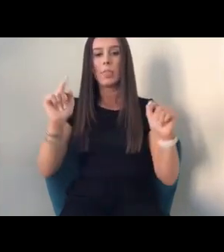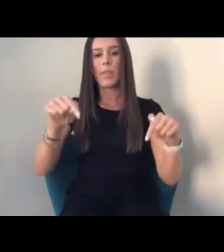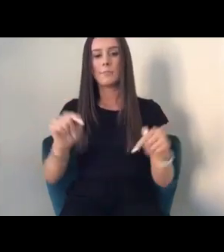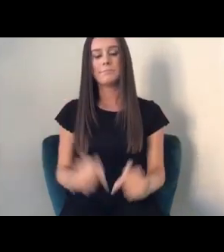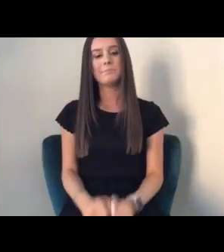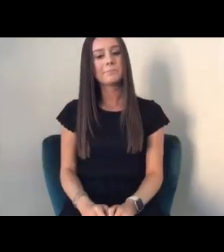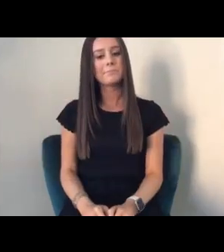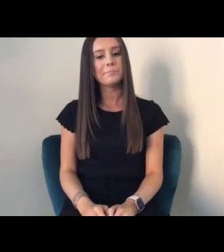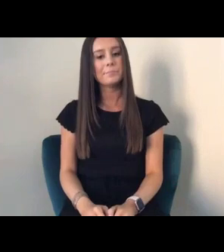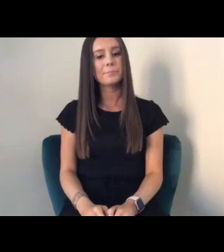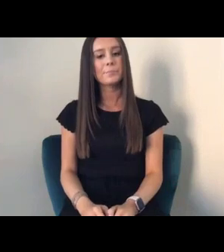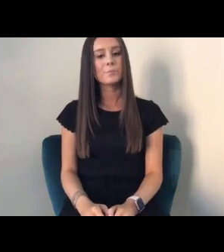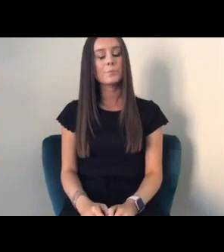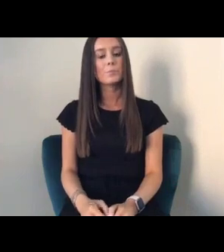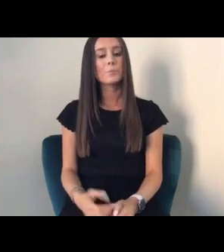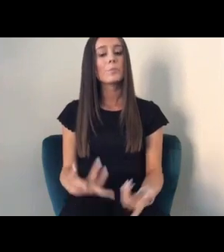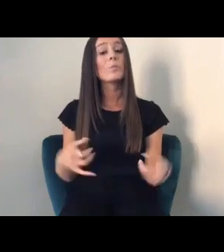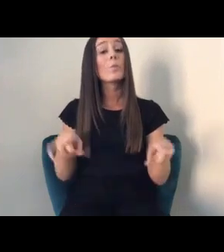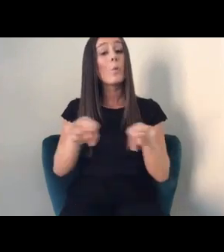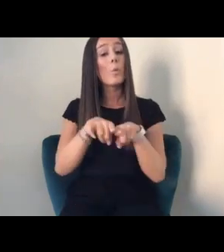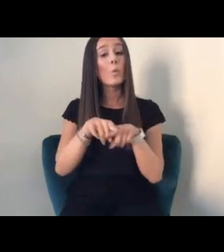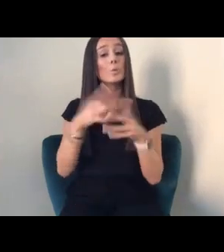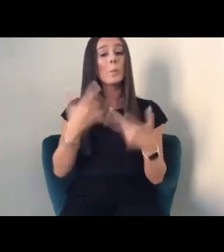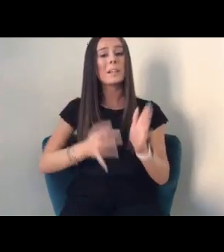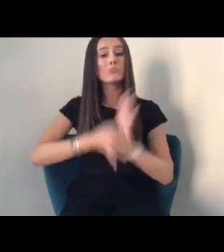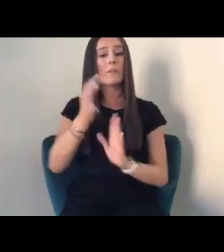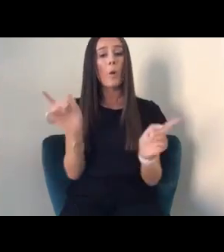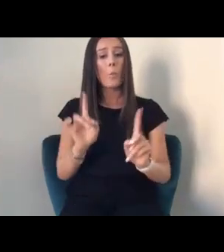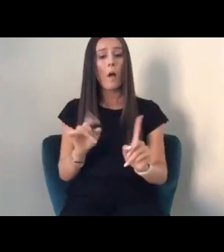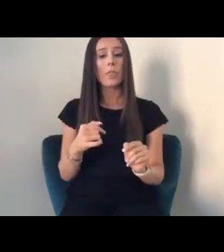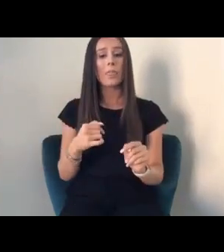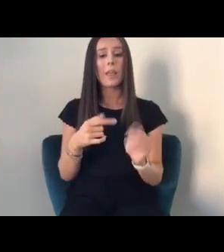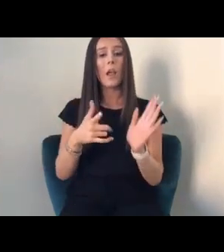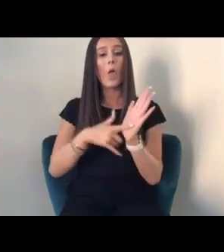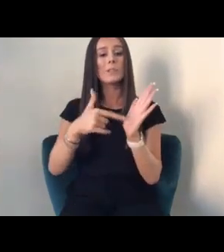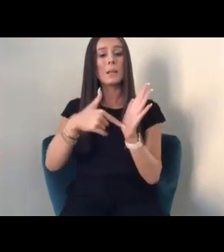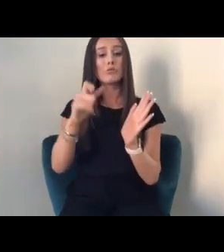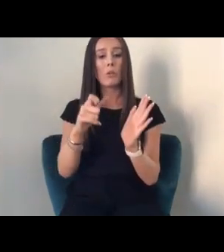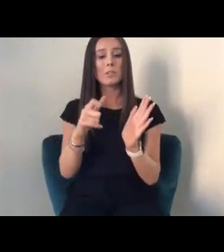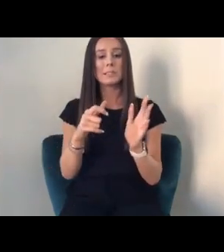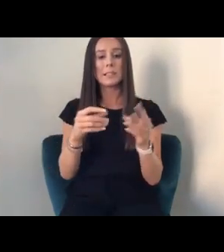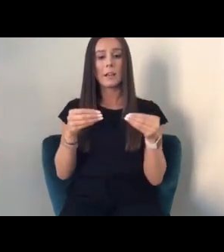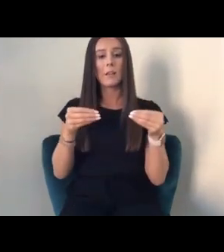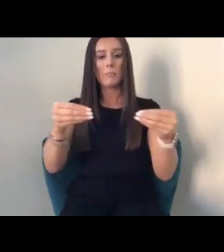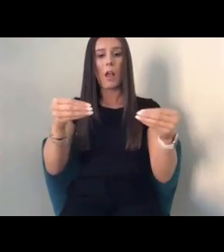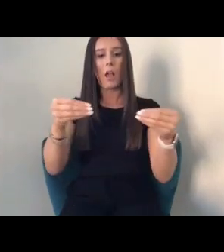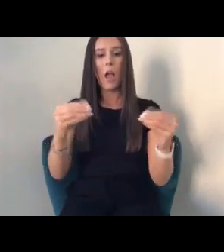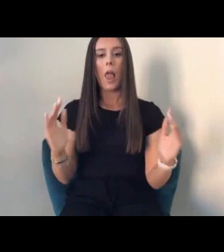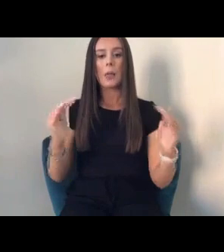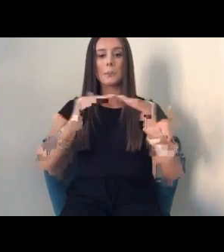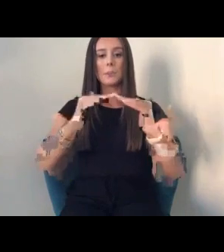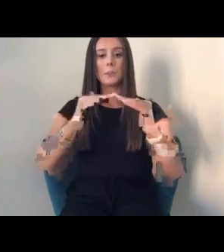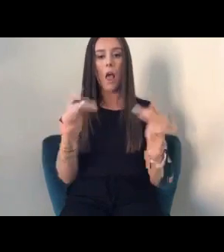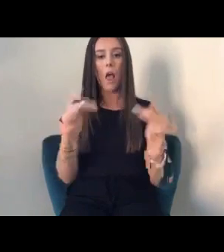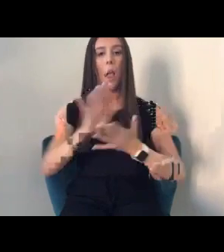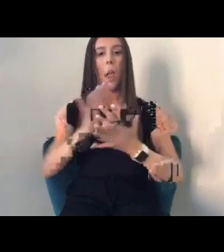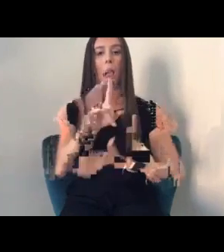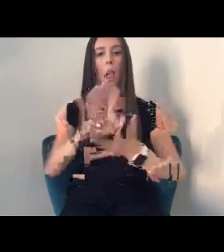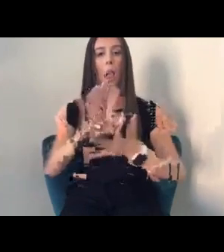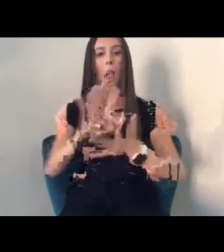We've also improved the Lower Thames Crossing alignment, and this will result